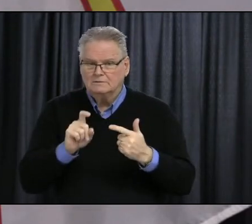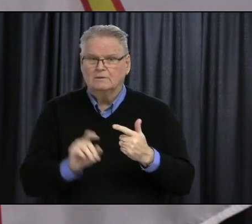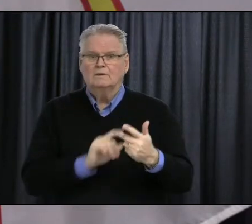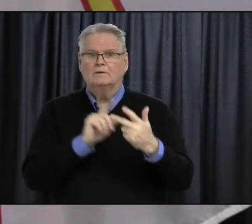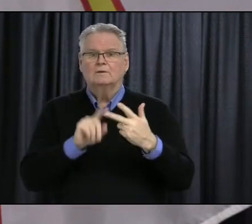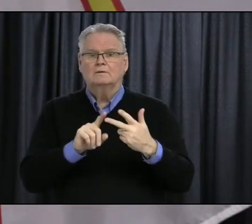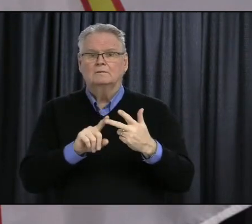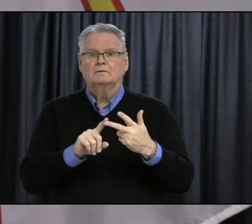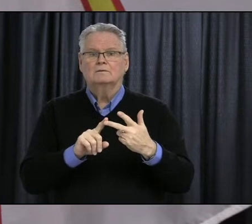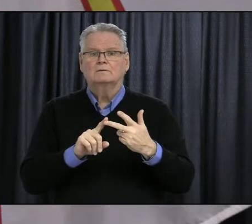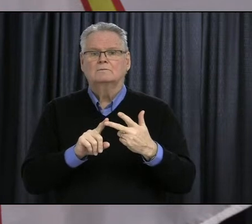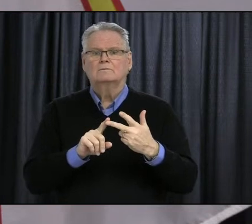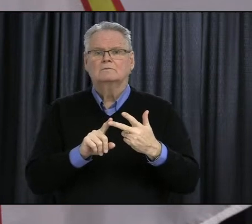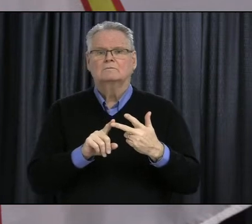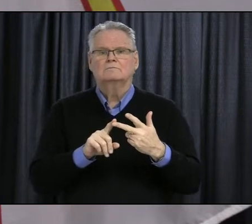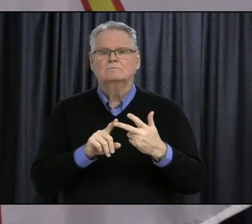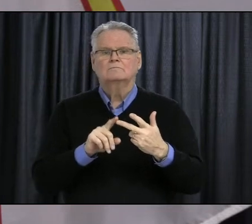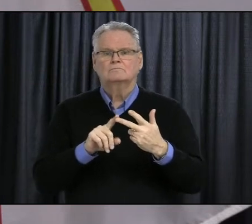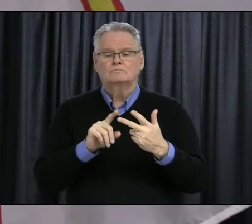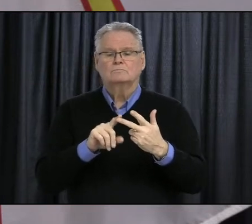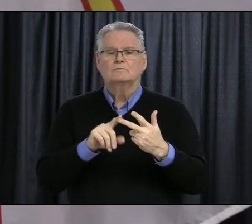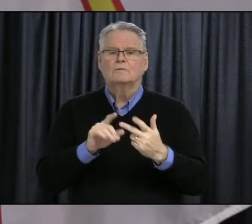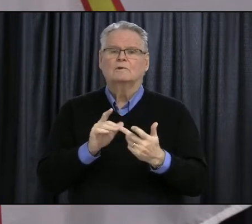person's testing or